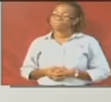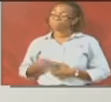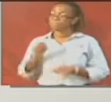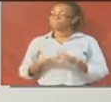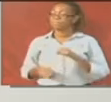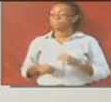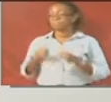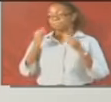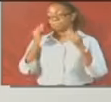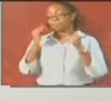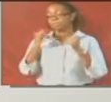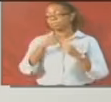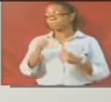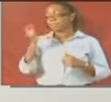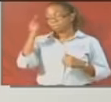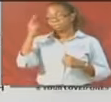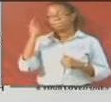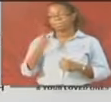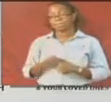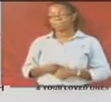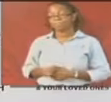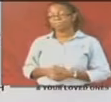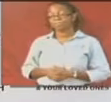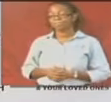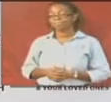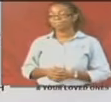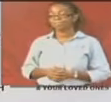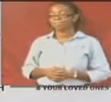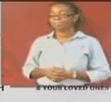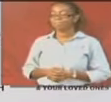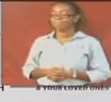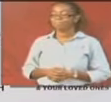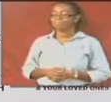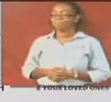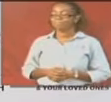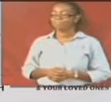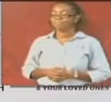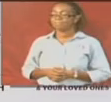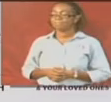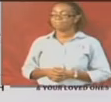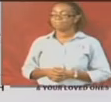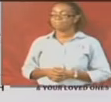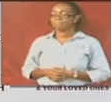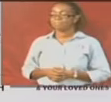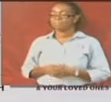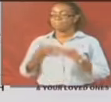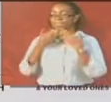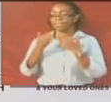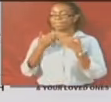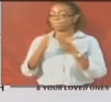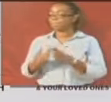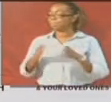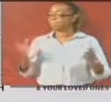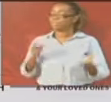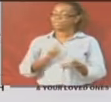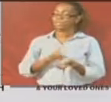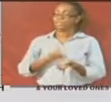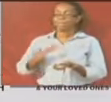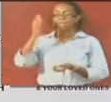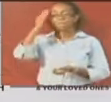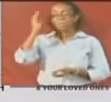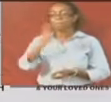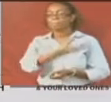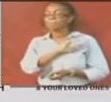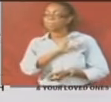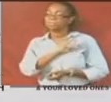is actually helpful. Thank you very much, Dr. Hines. And I know that the TTPS National Security